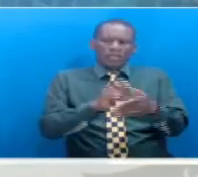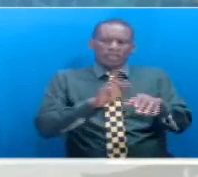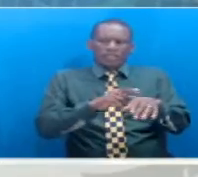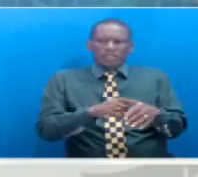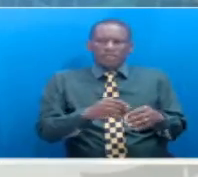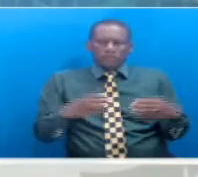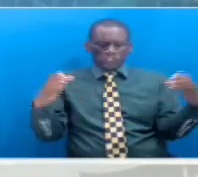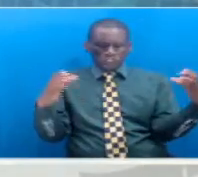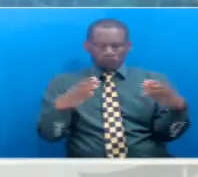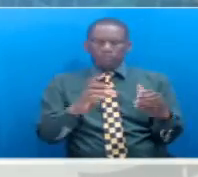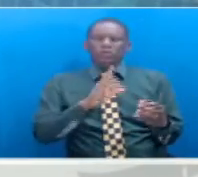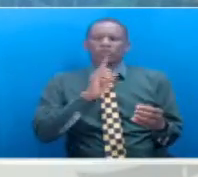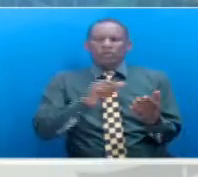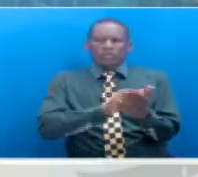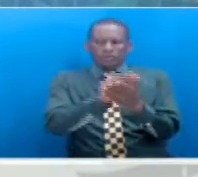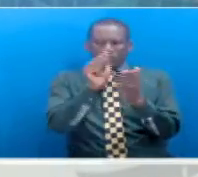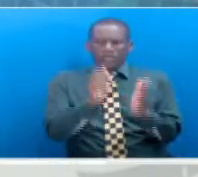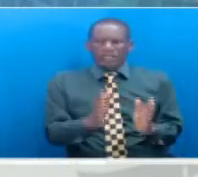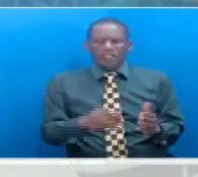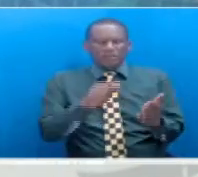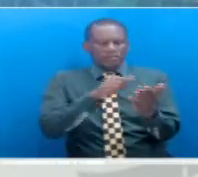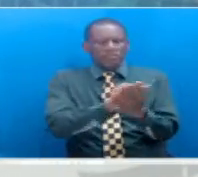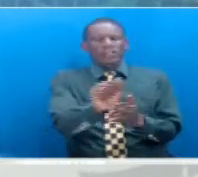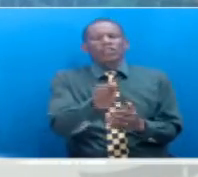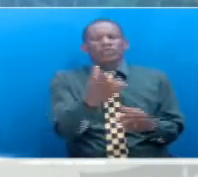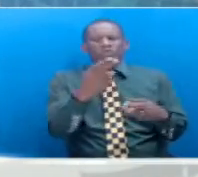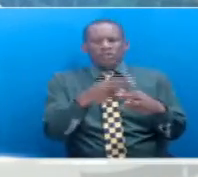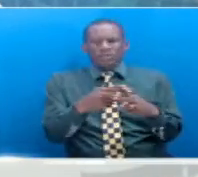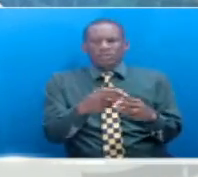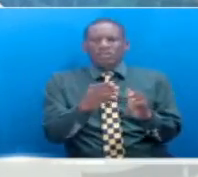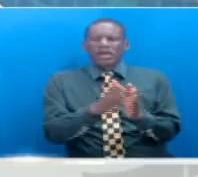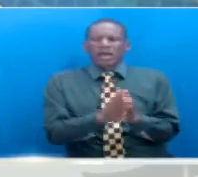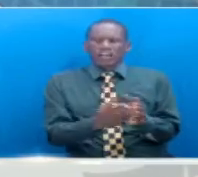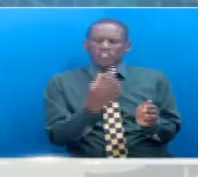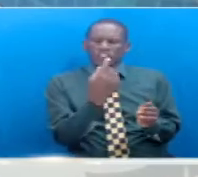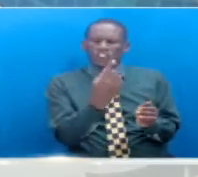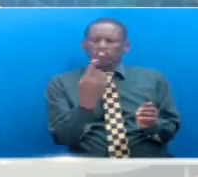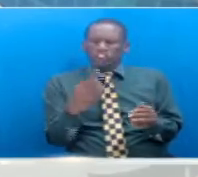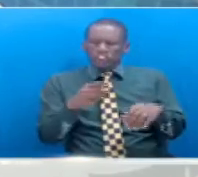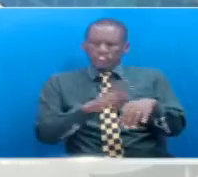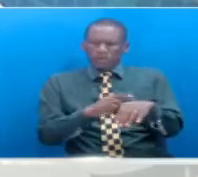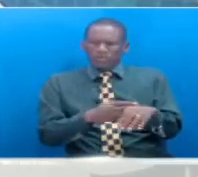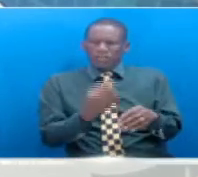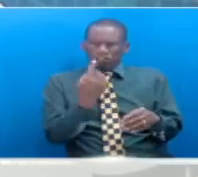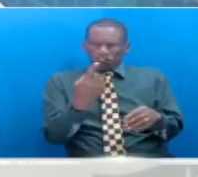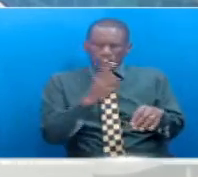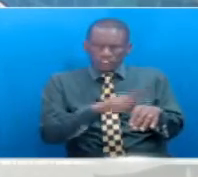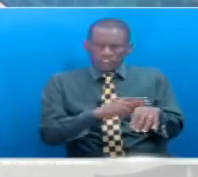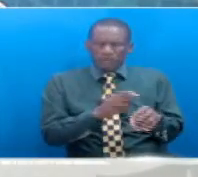the team told the printers, print. And each time that,